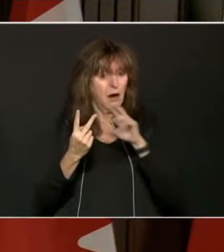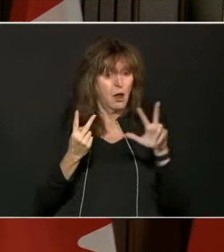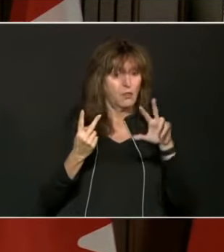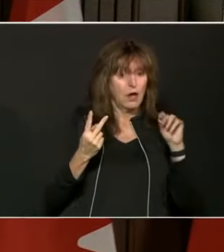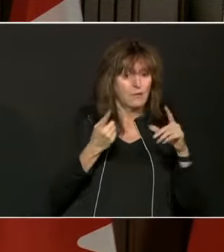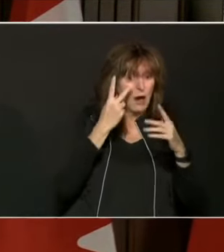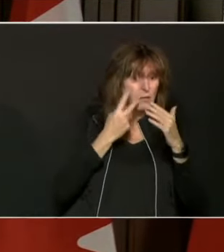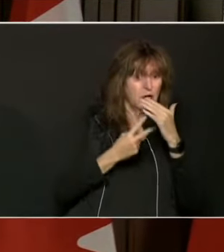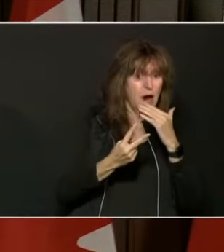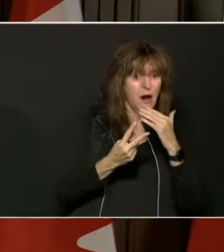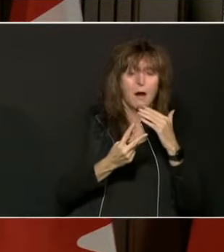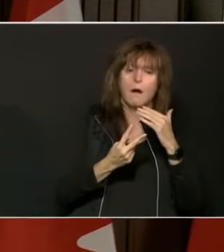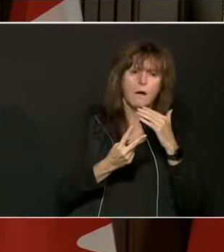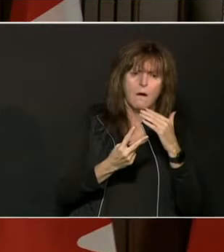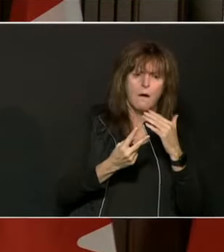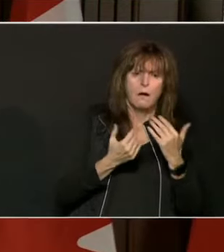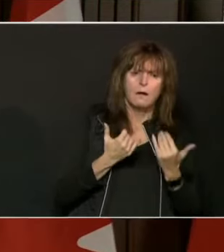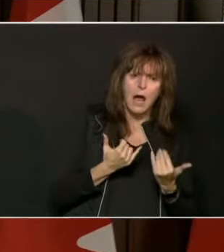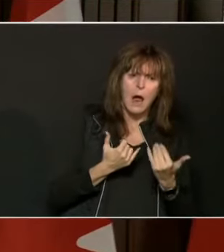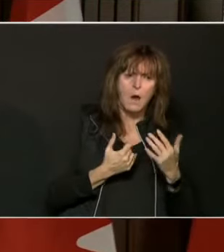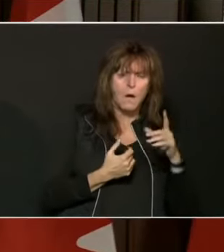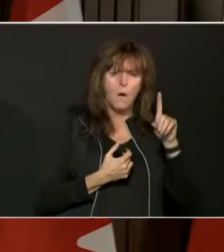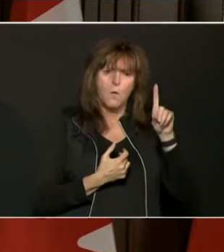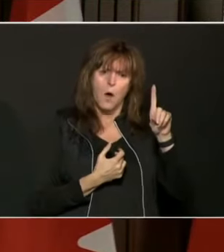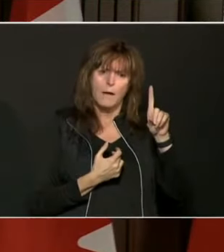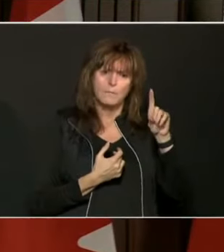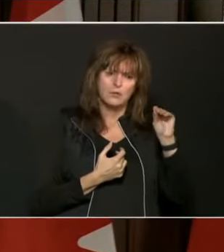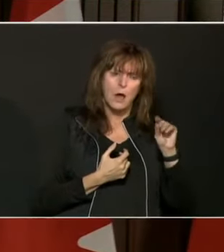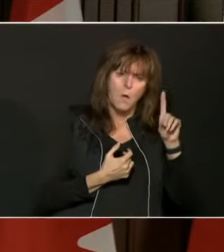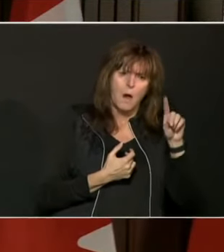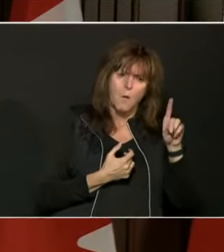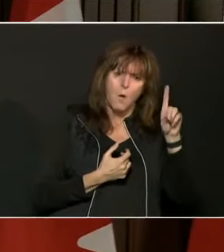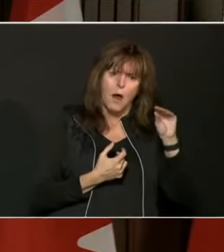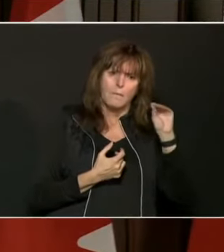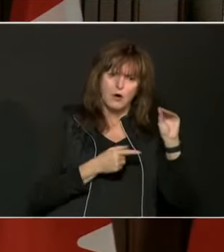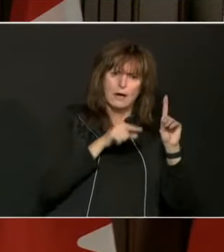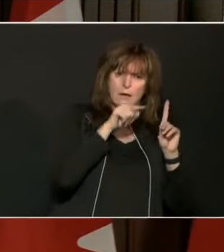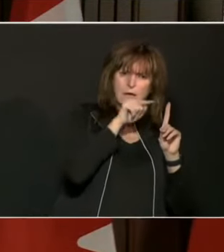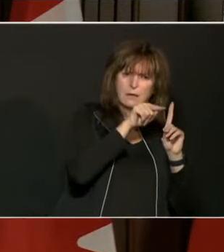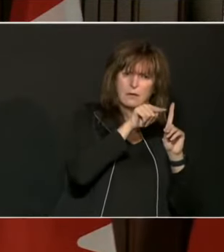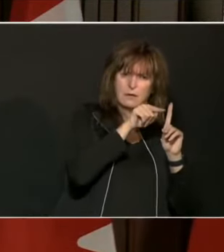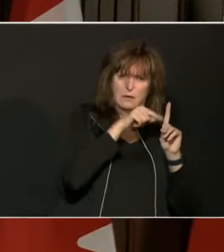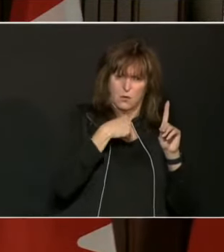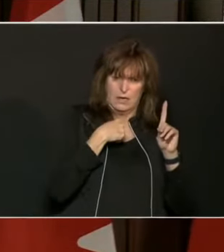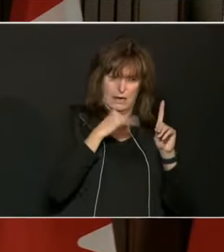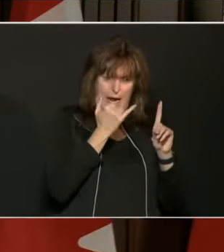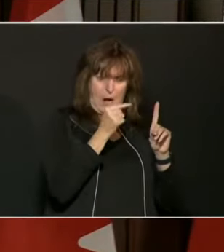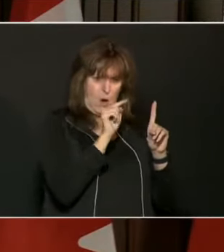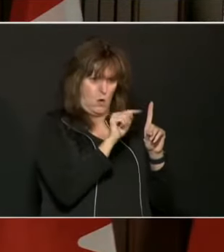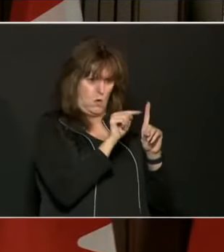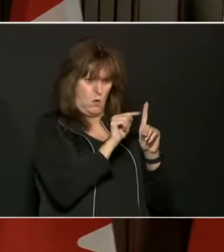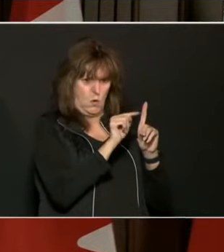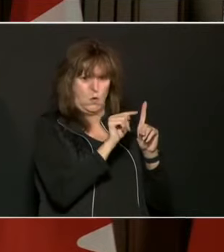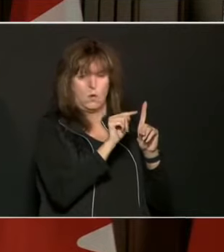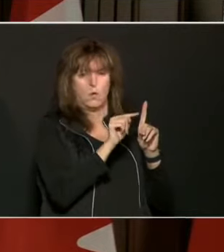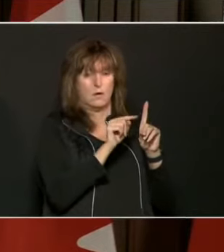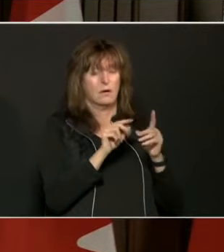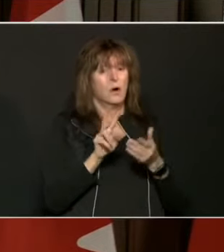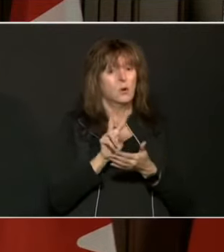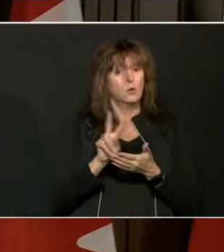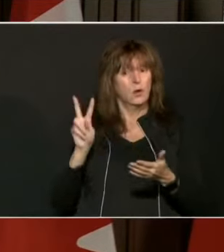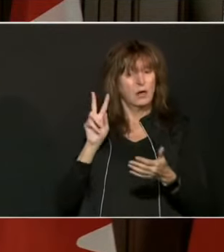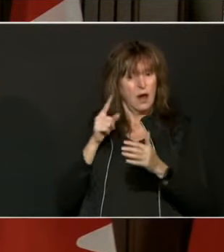this time. So it would state that the framework and the different restrictions are having an impact, and people